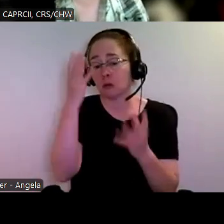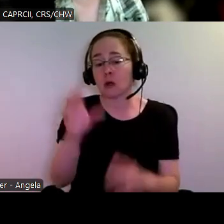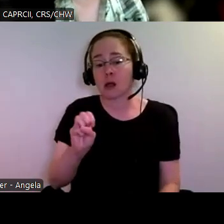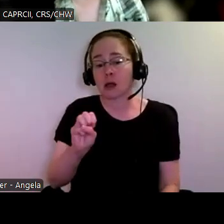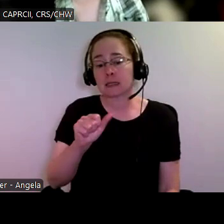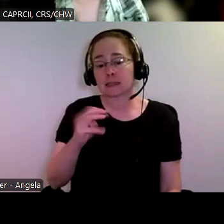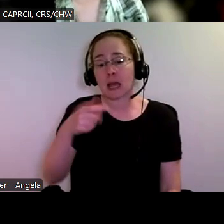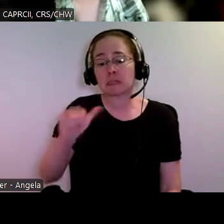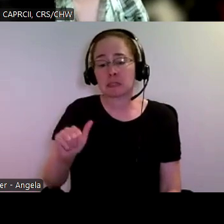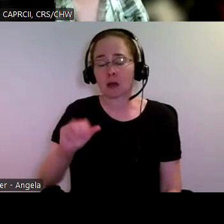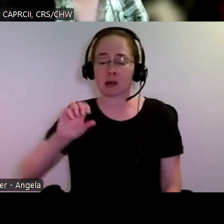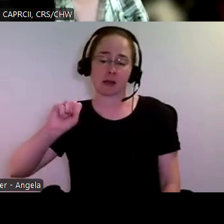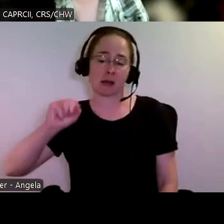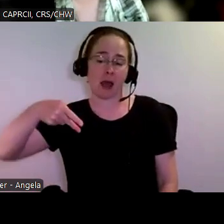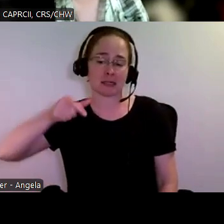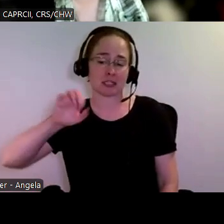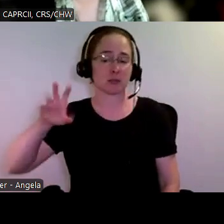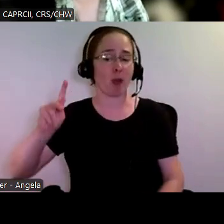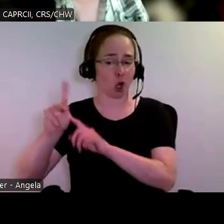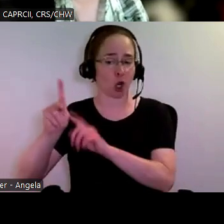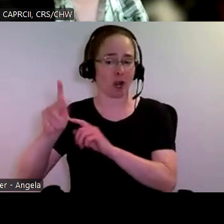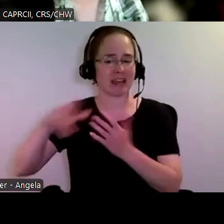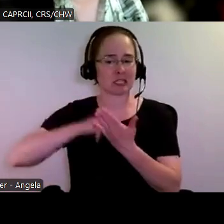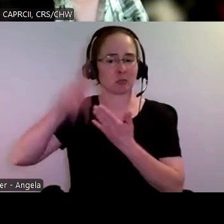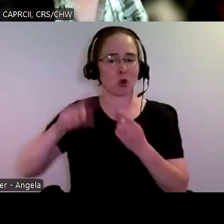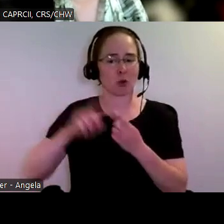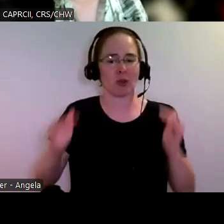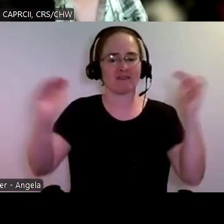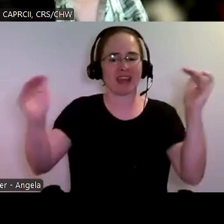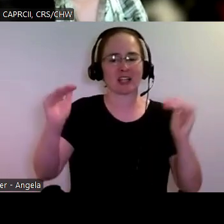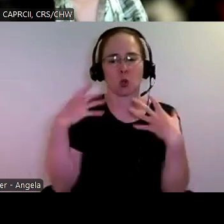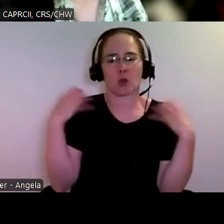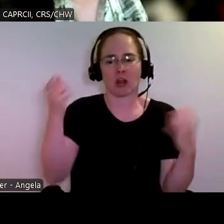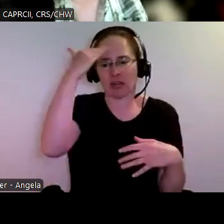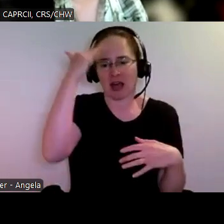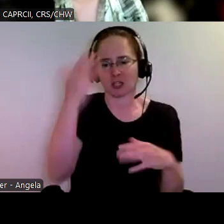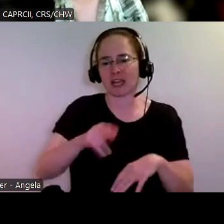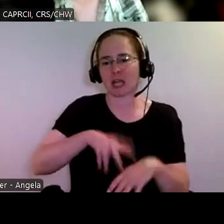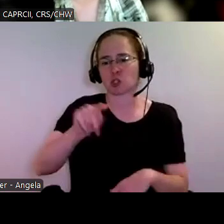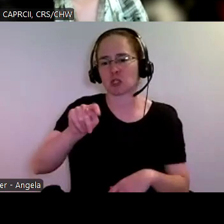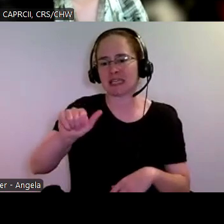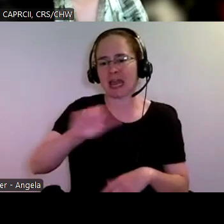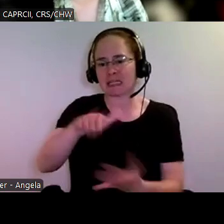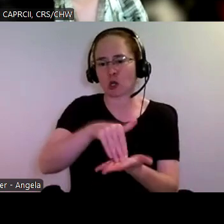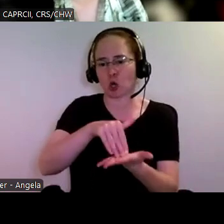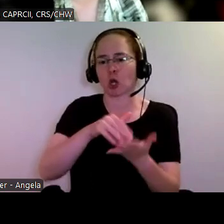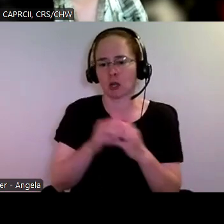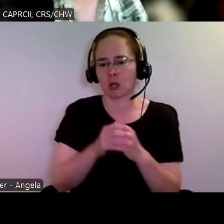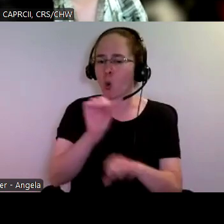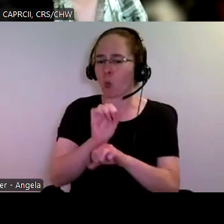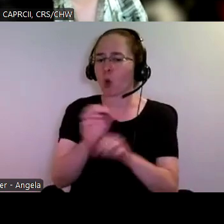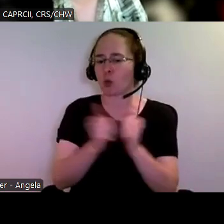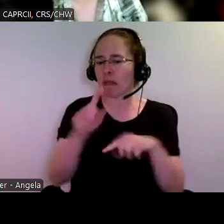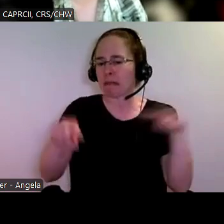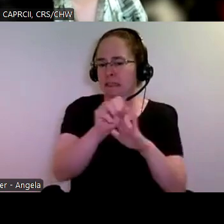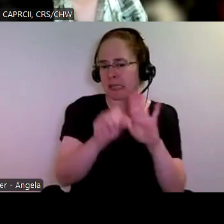SAMHSA's Spark, which is SAMHSA's Programs to Advance Recovery Knowledge. It's a national TA center. They've been working with states. We've